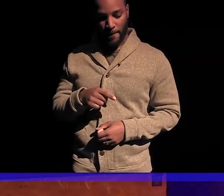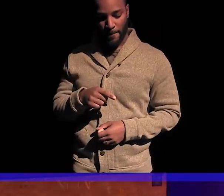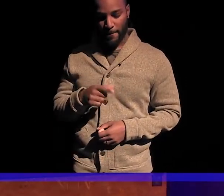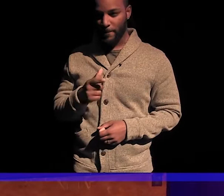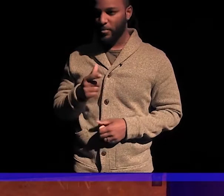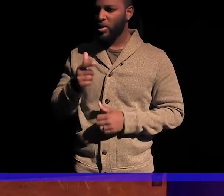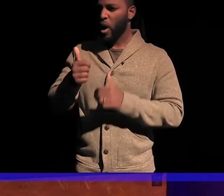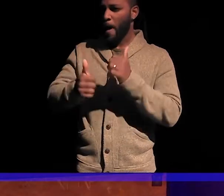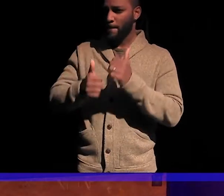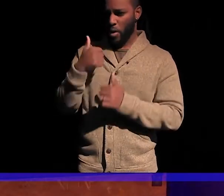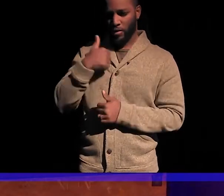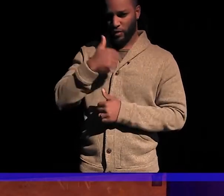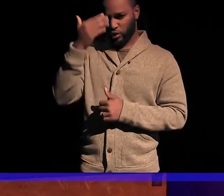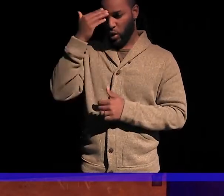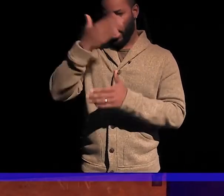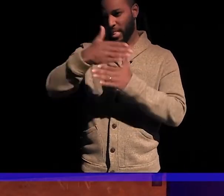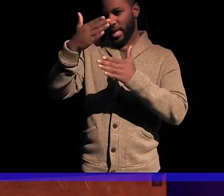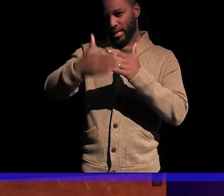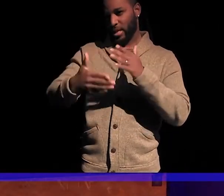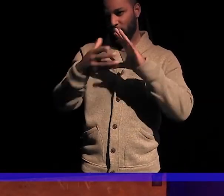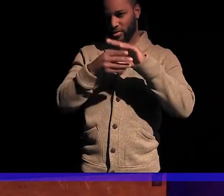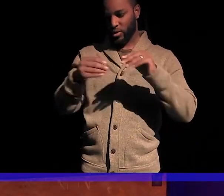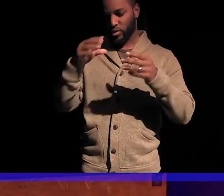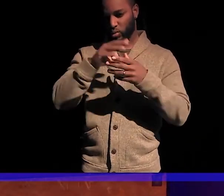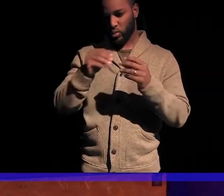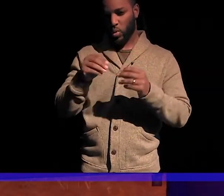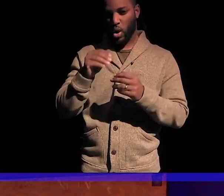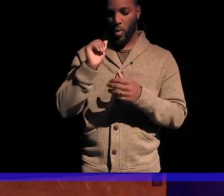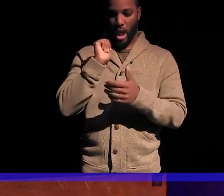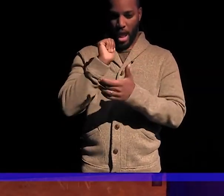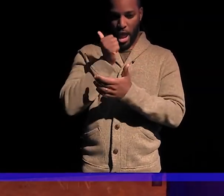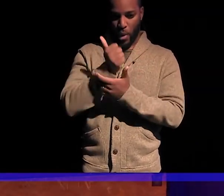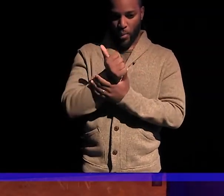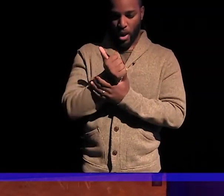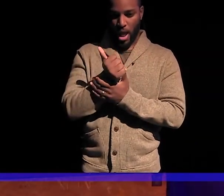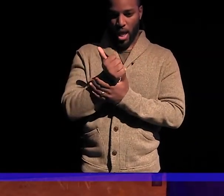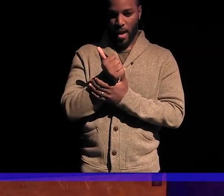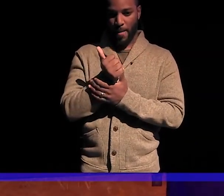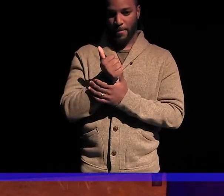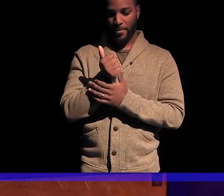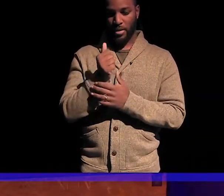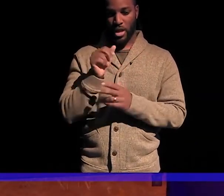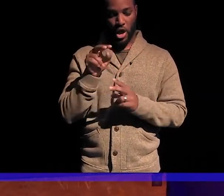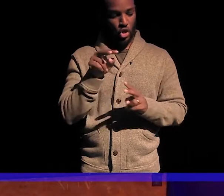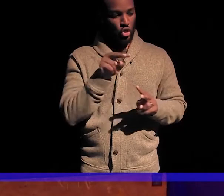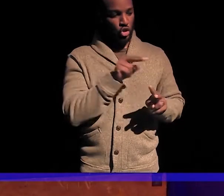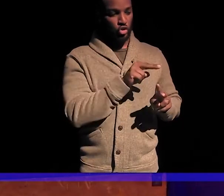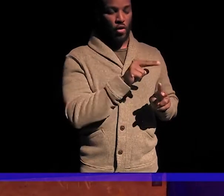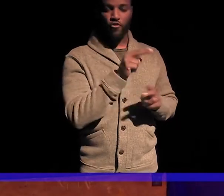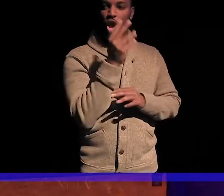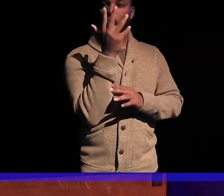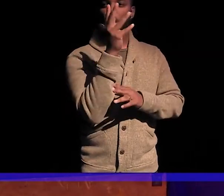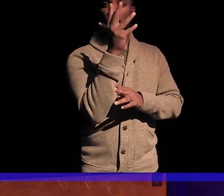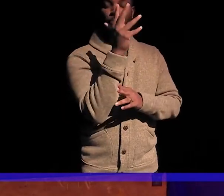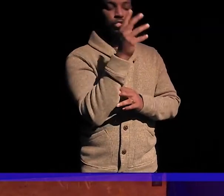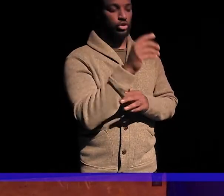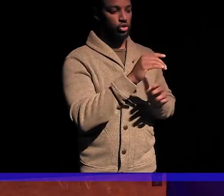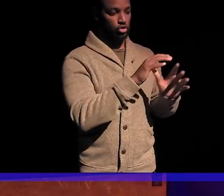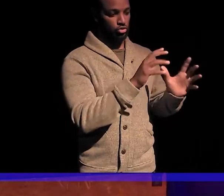And most of us know the ending of this story, where Abraham looks over at a bush off in the distance and sees a